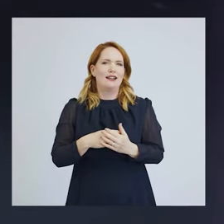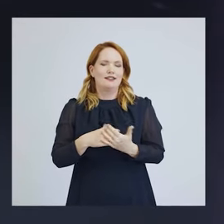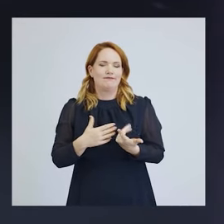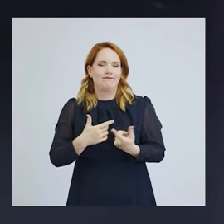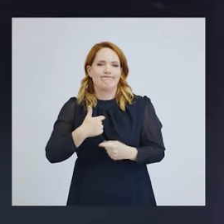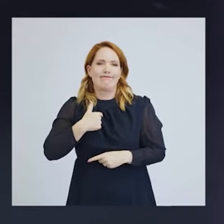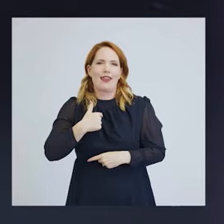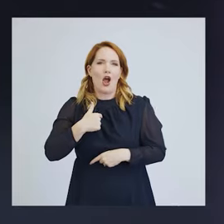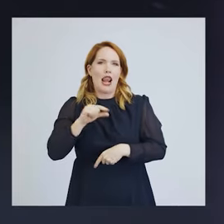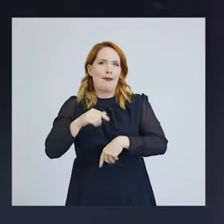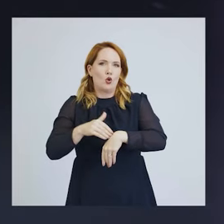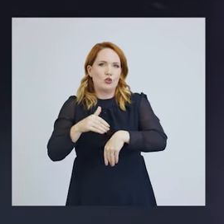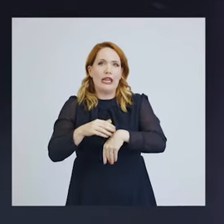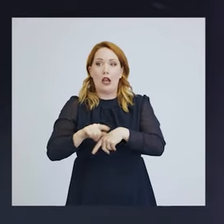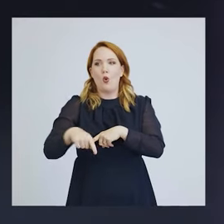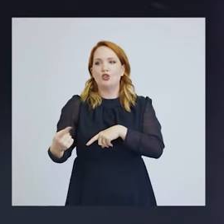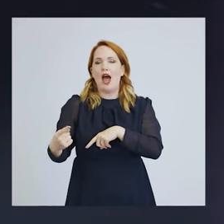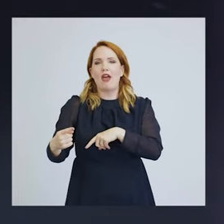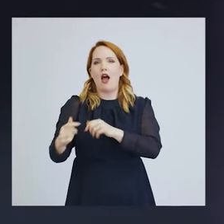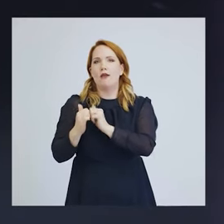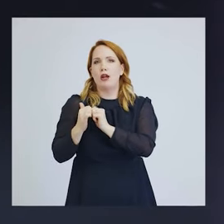who I won't name because that's unfair on Josh. But